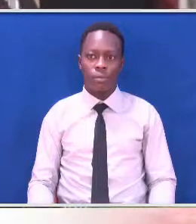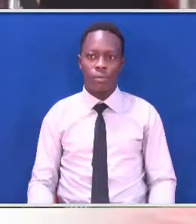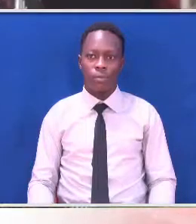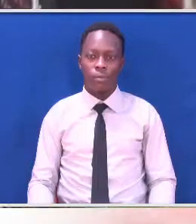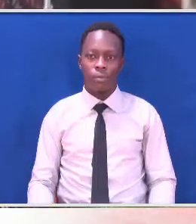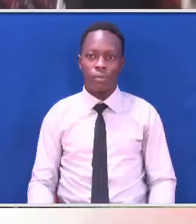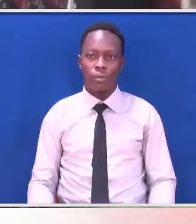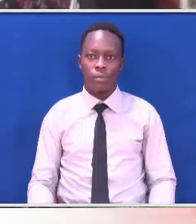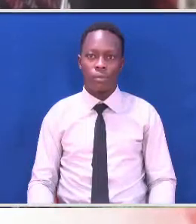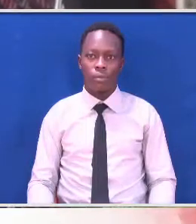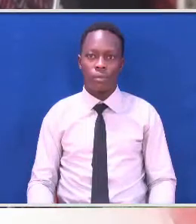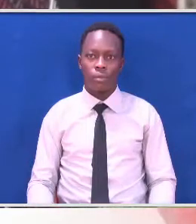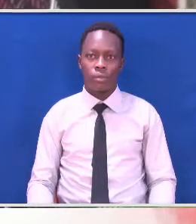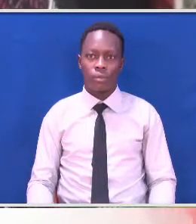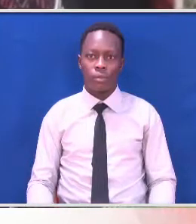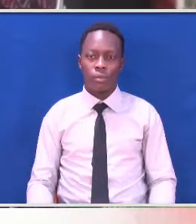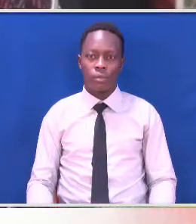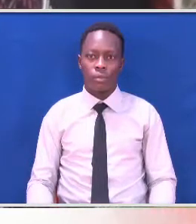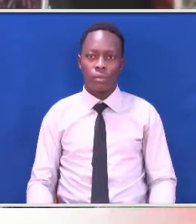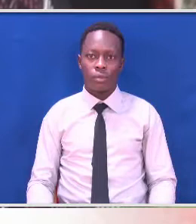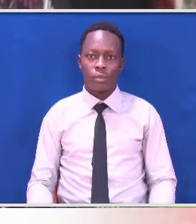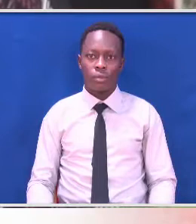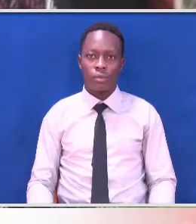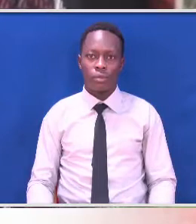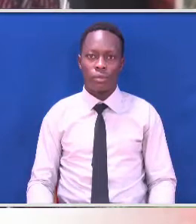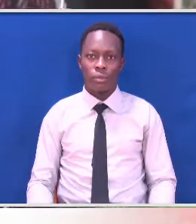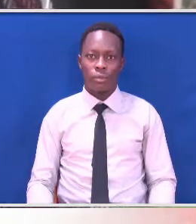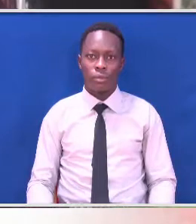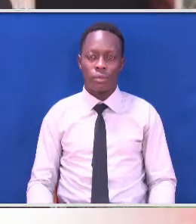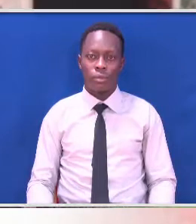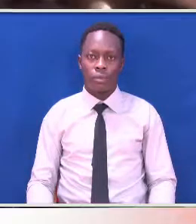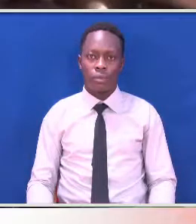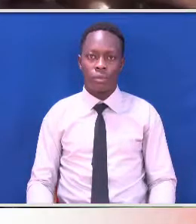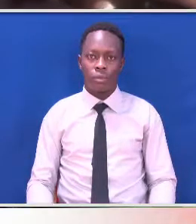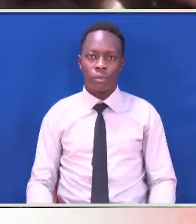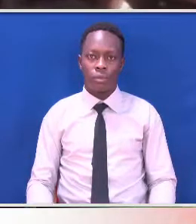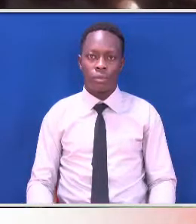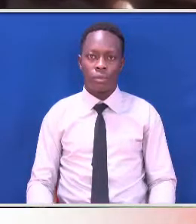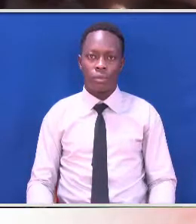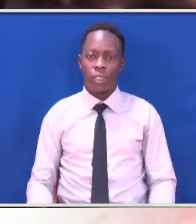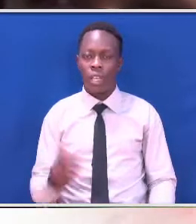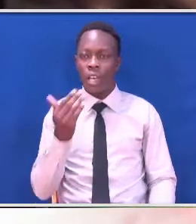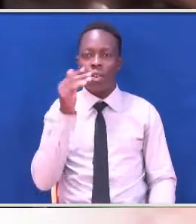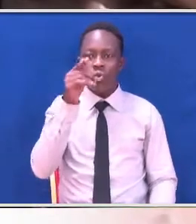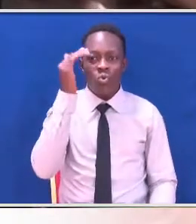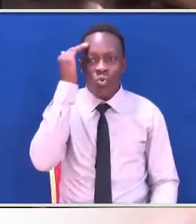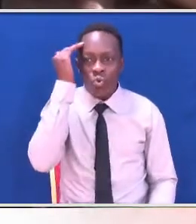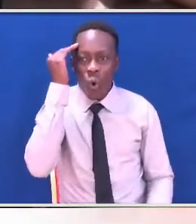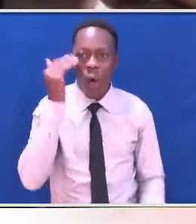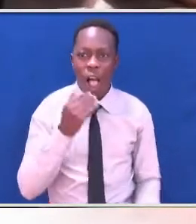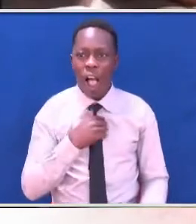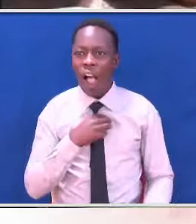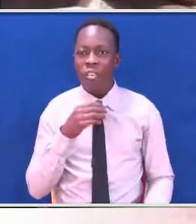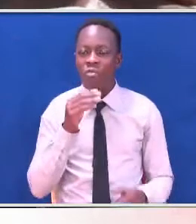In Patna with us today. Lord Bishop, today is a very special day for us. Hakuna kitu kia mambo